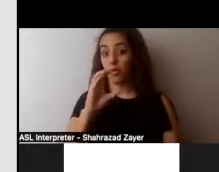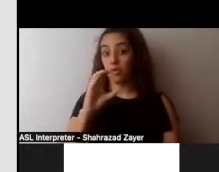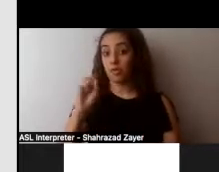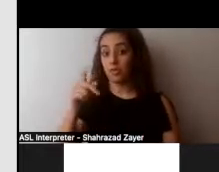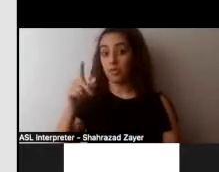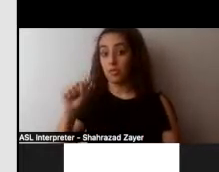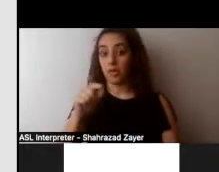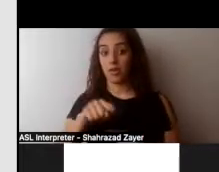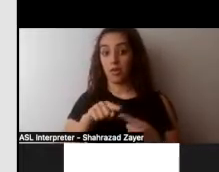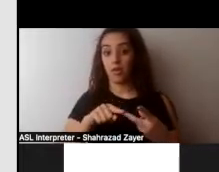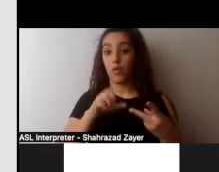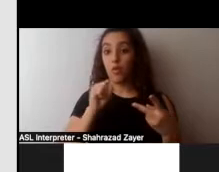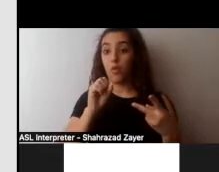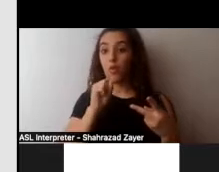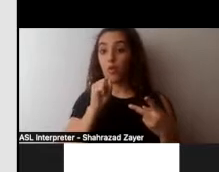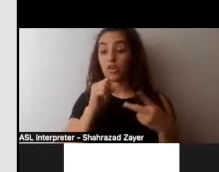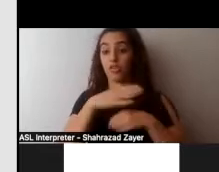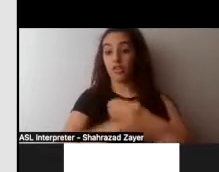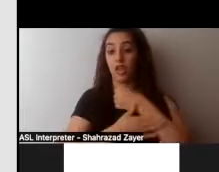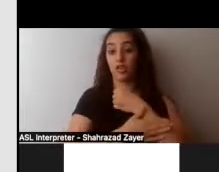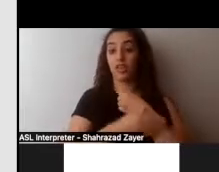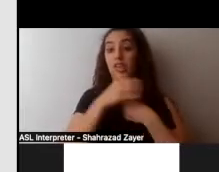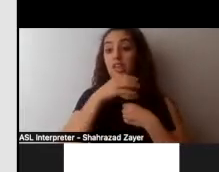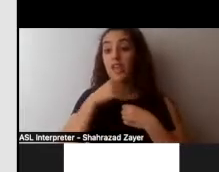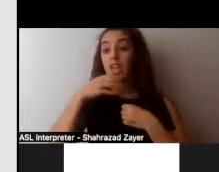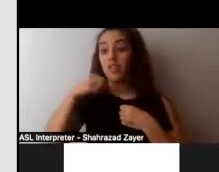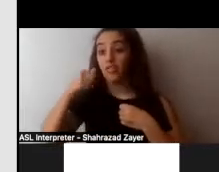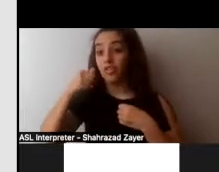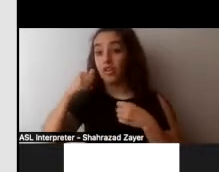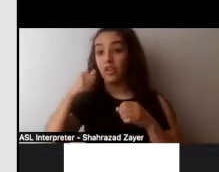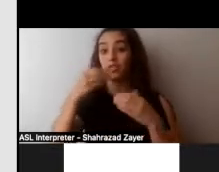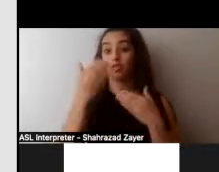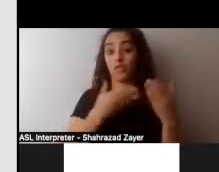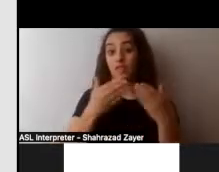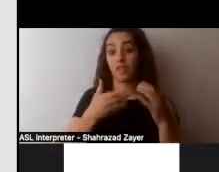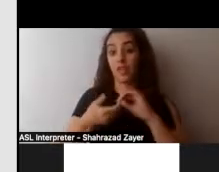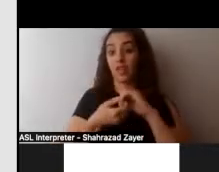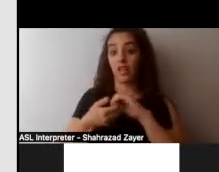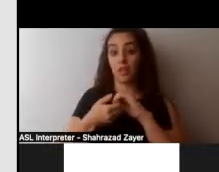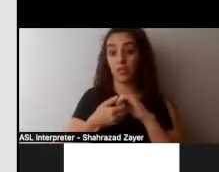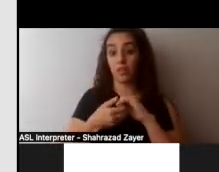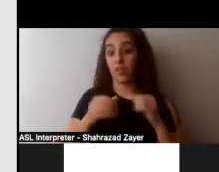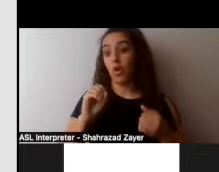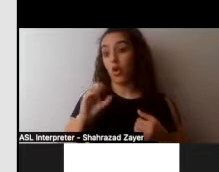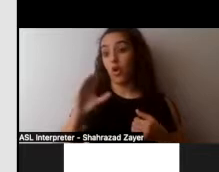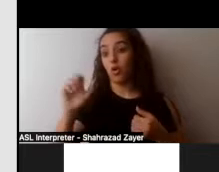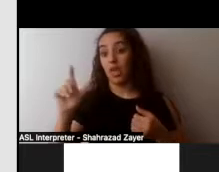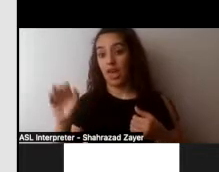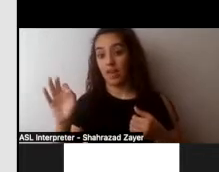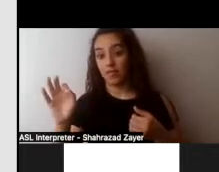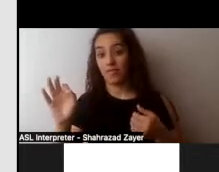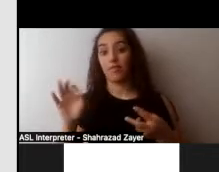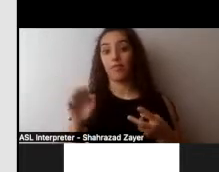Aging Services Collaborative, or OCASC. More than 35 member